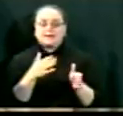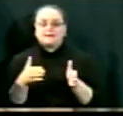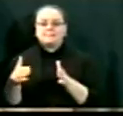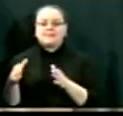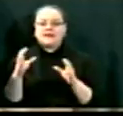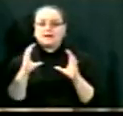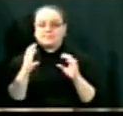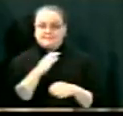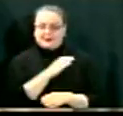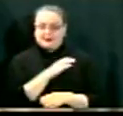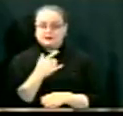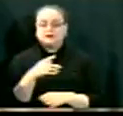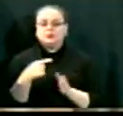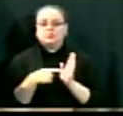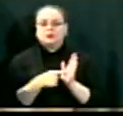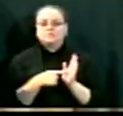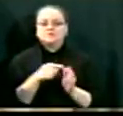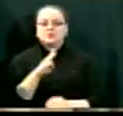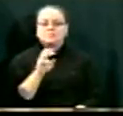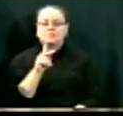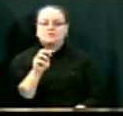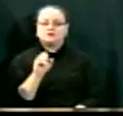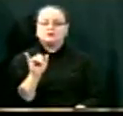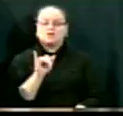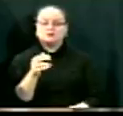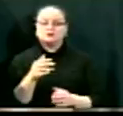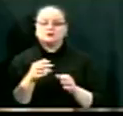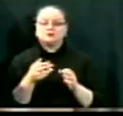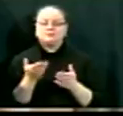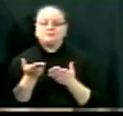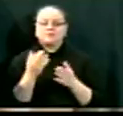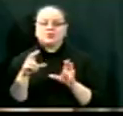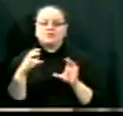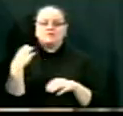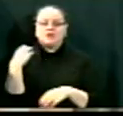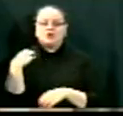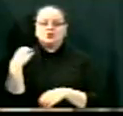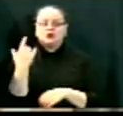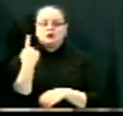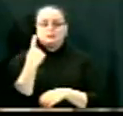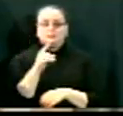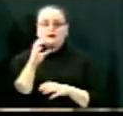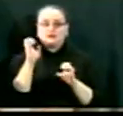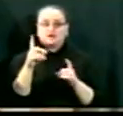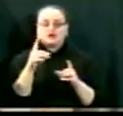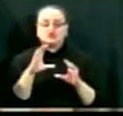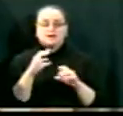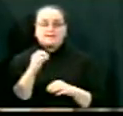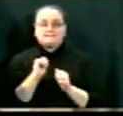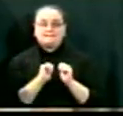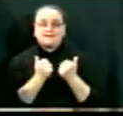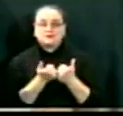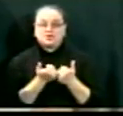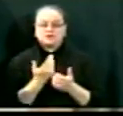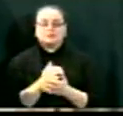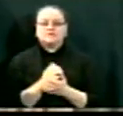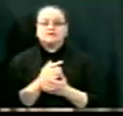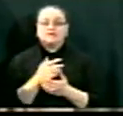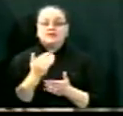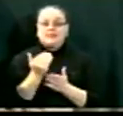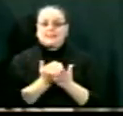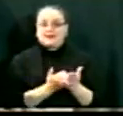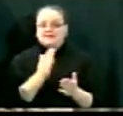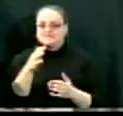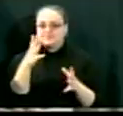Subcommittees. Representative Brooks also serves as chair of the House Education Administration and Planning Committee. The list of